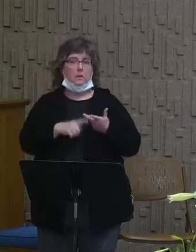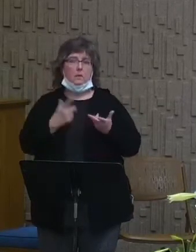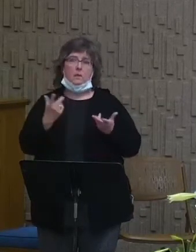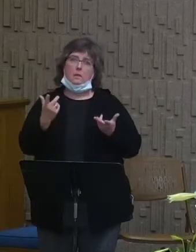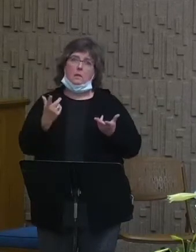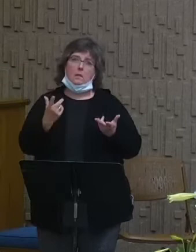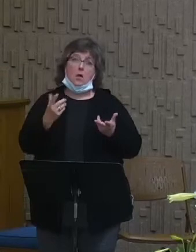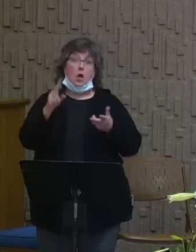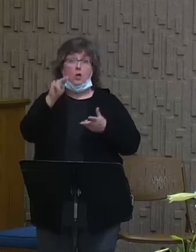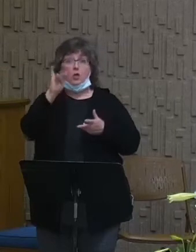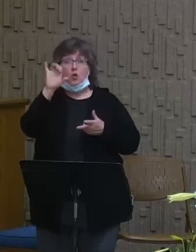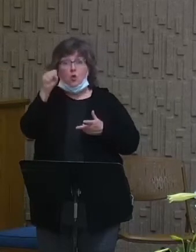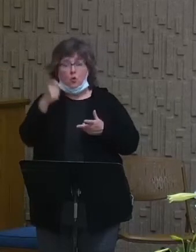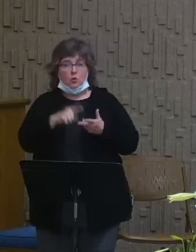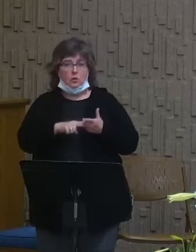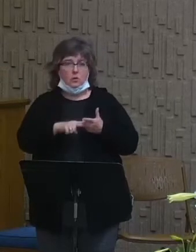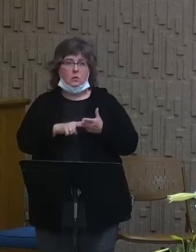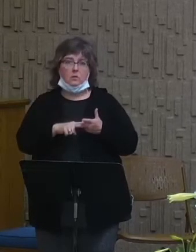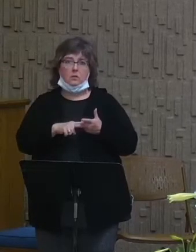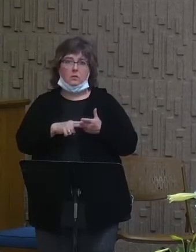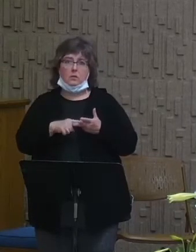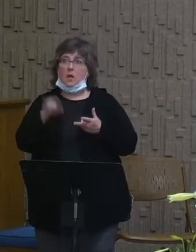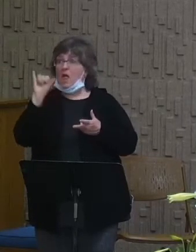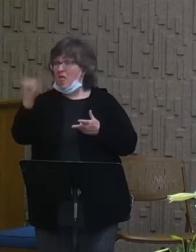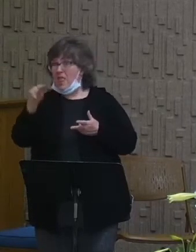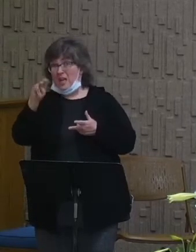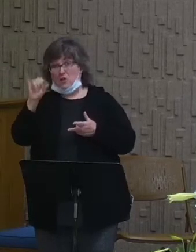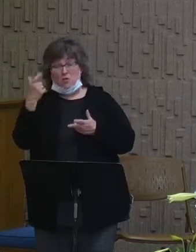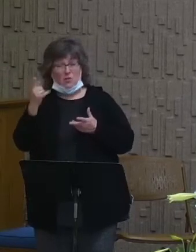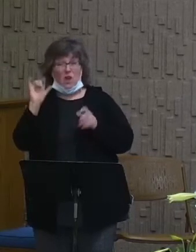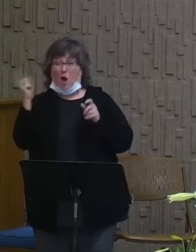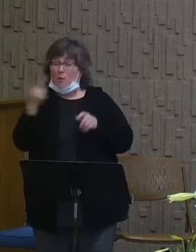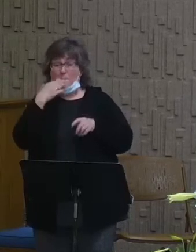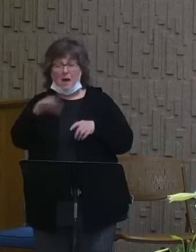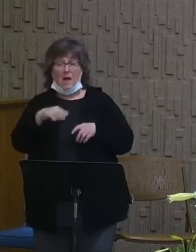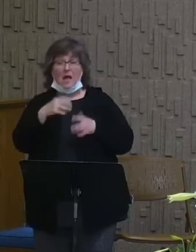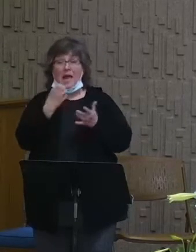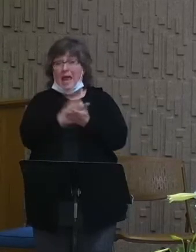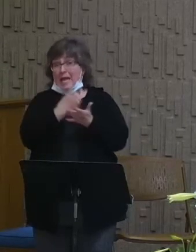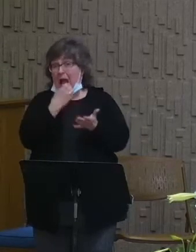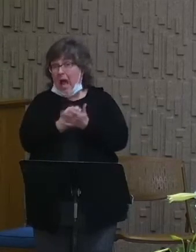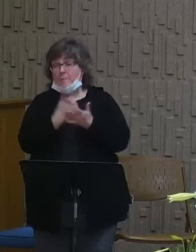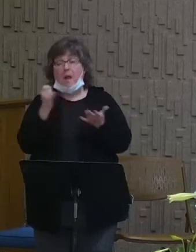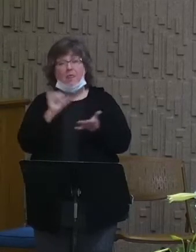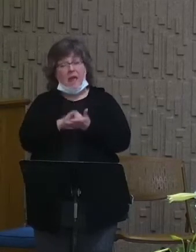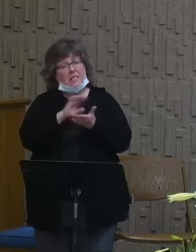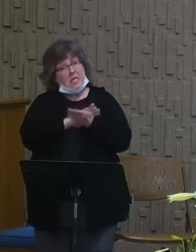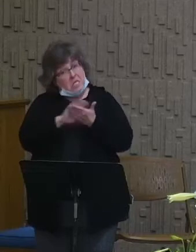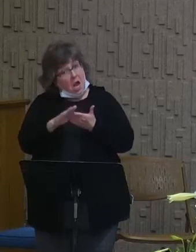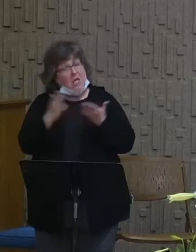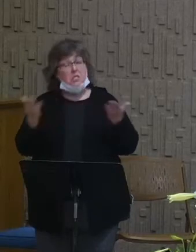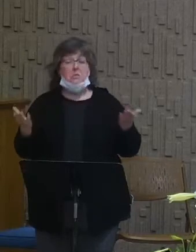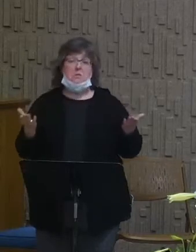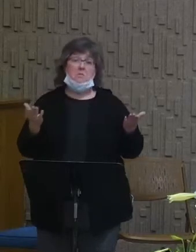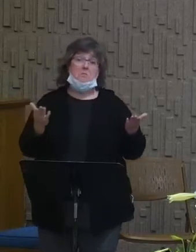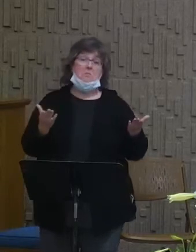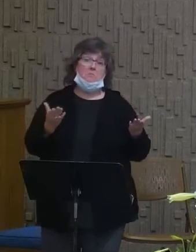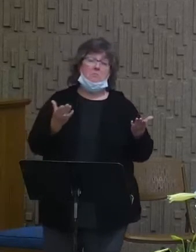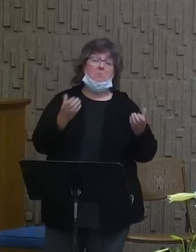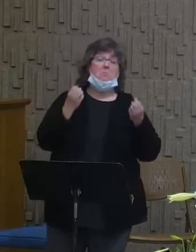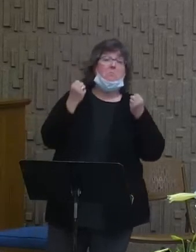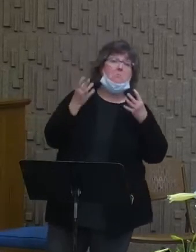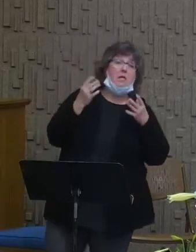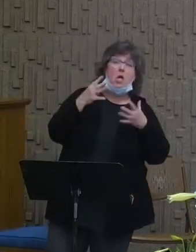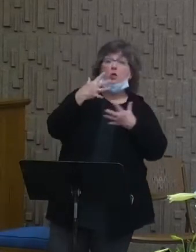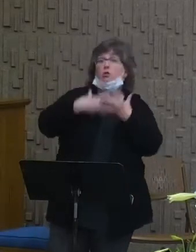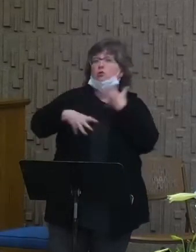might be the news, no shortage of things therein. The economy, that's always a nice one, and certainly the many,